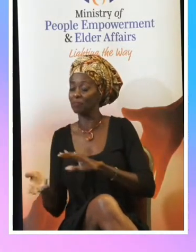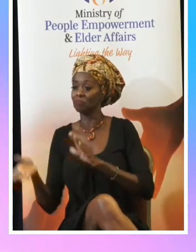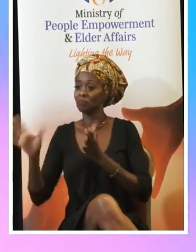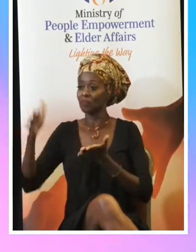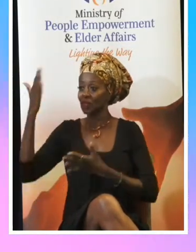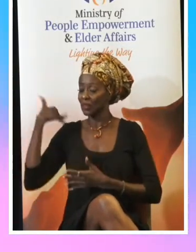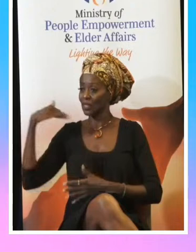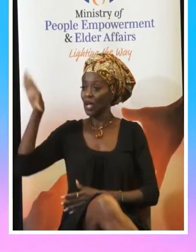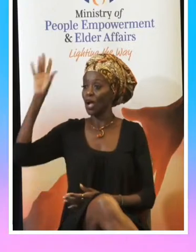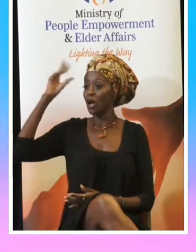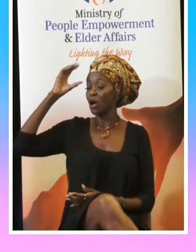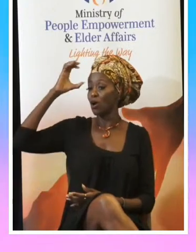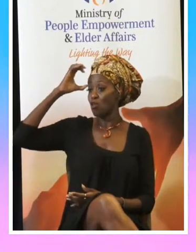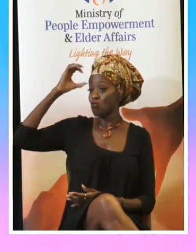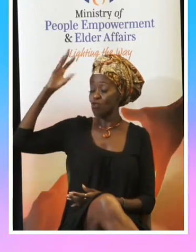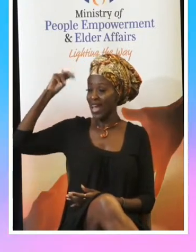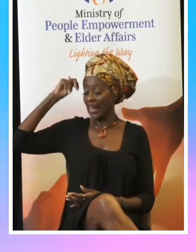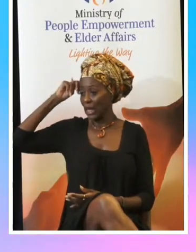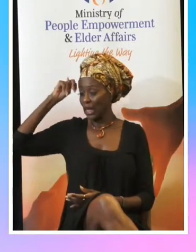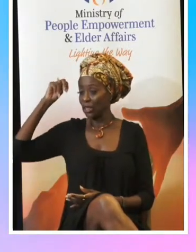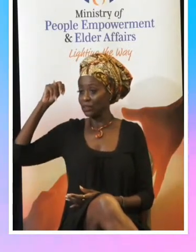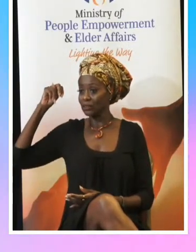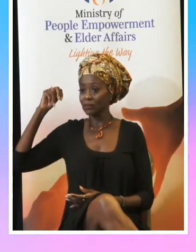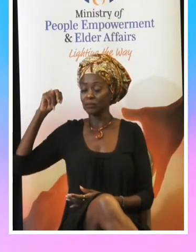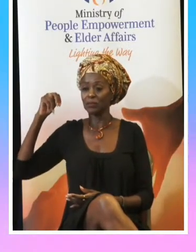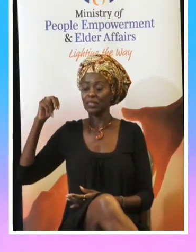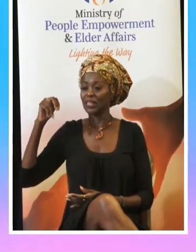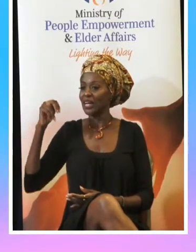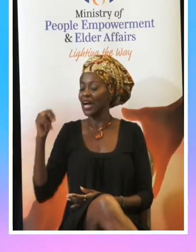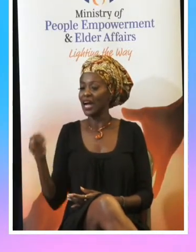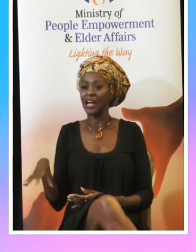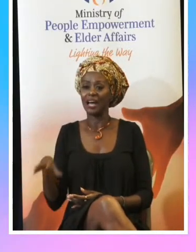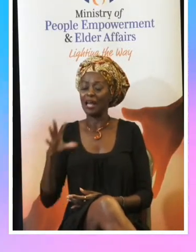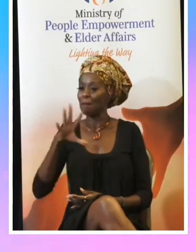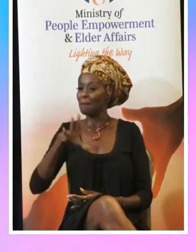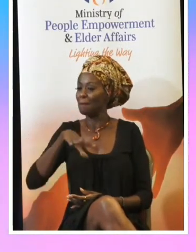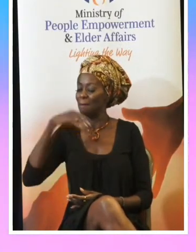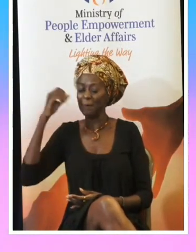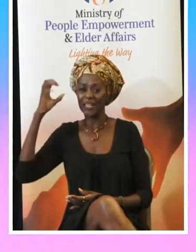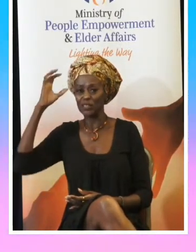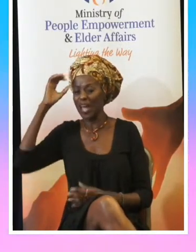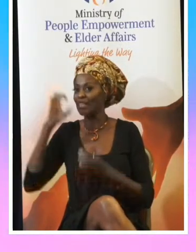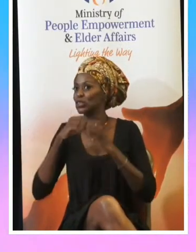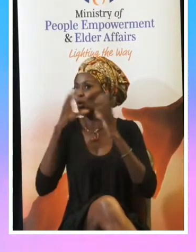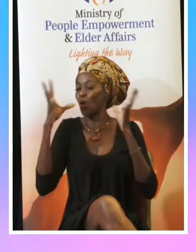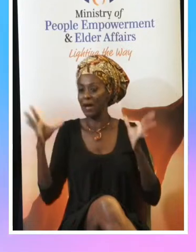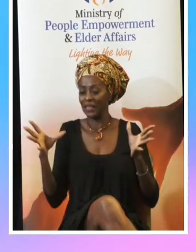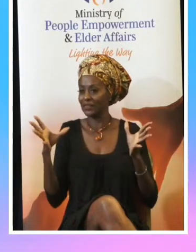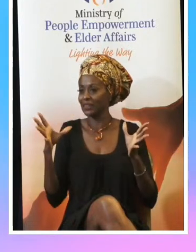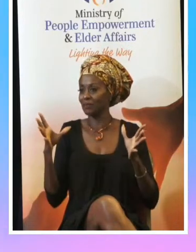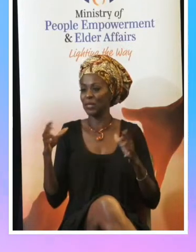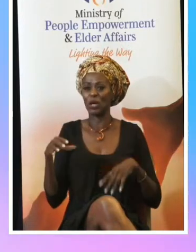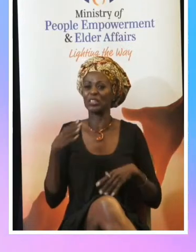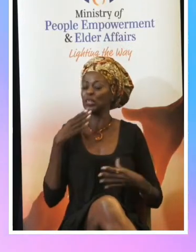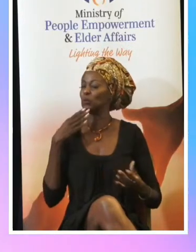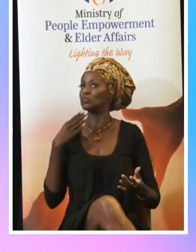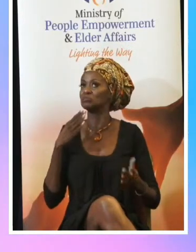whom I think I miss desperately because